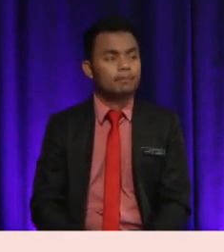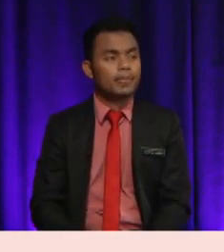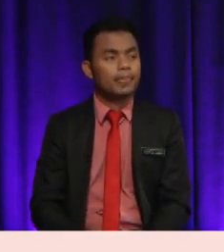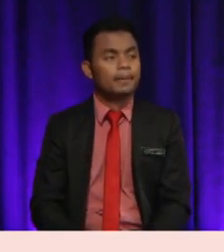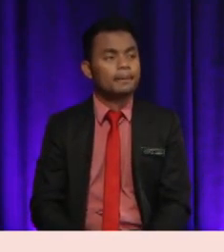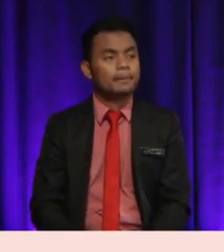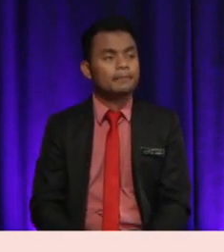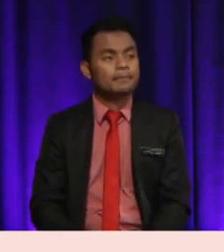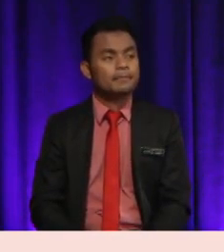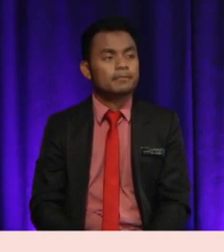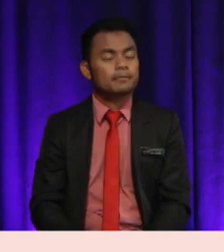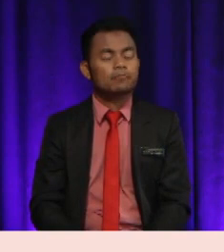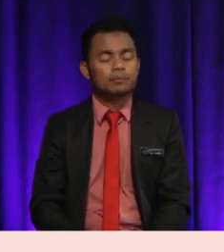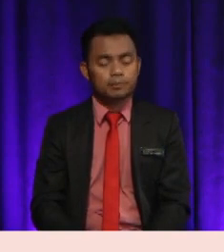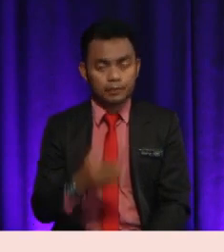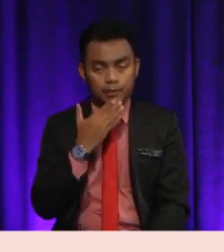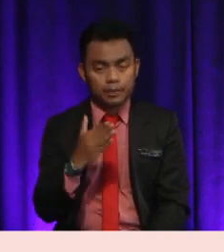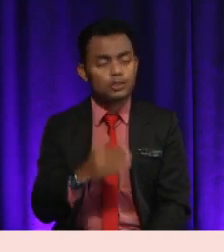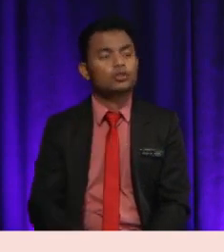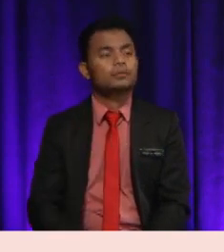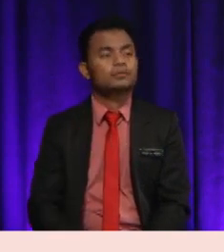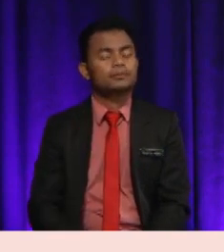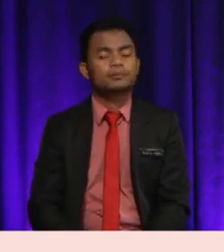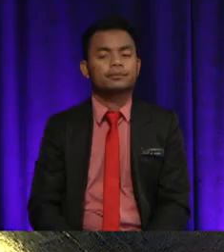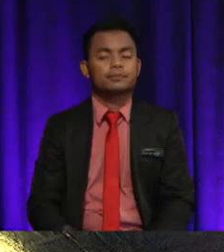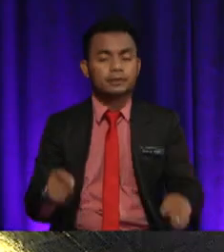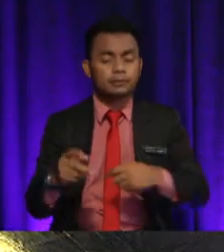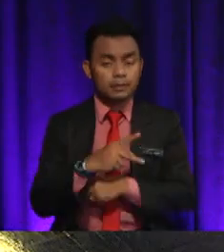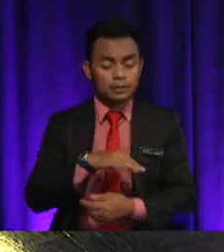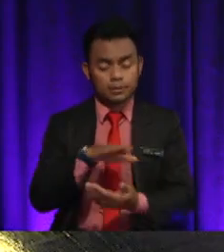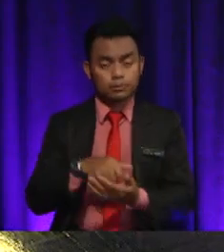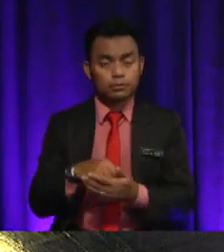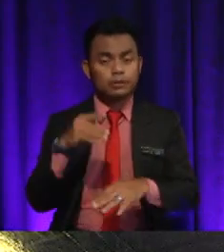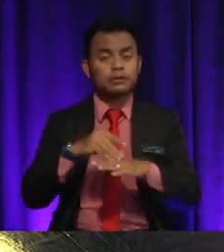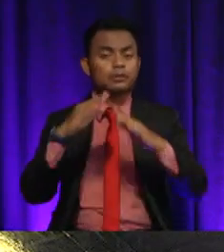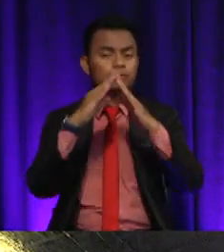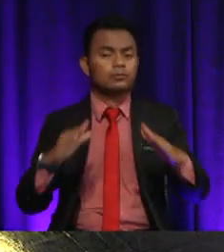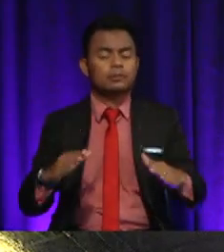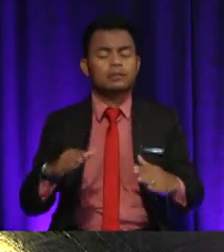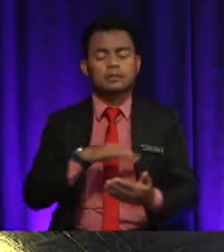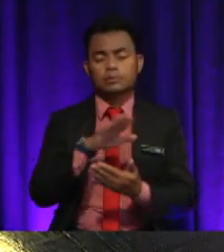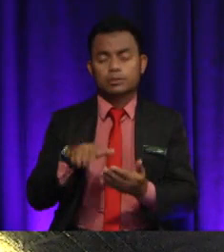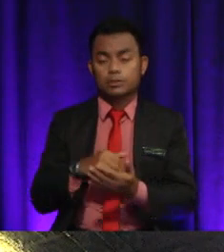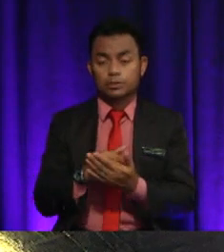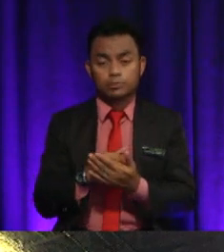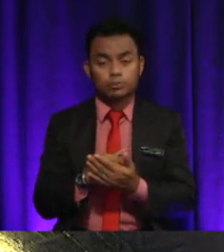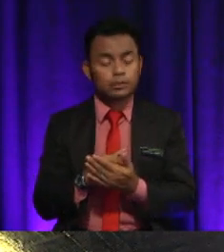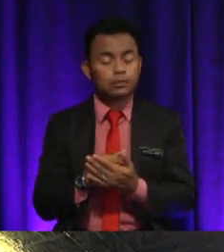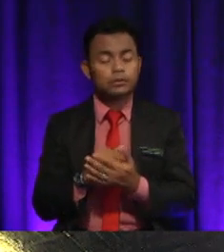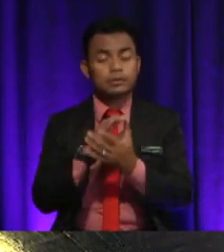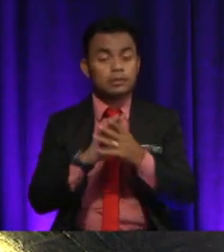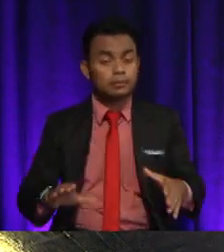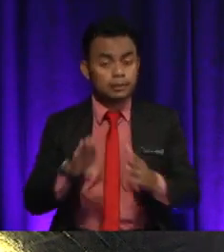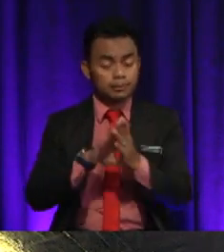All right. Amazing. Thank you so much, teacher. And thank you so much to everyone watching. We hope and wish you all the best for SPM this coming year.